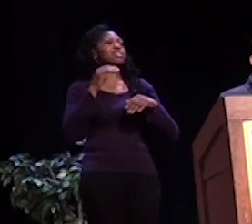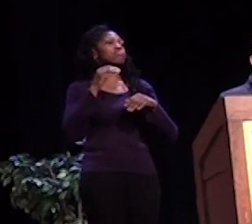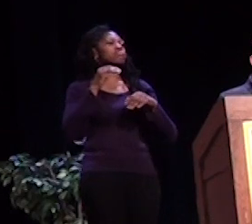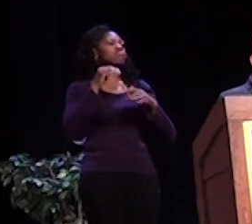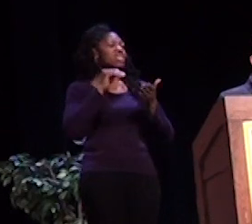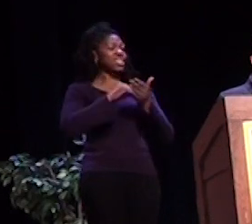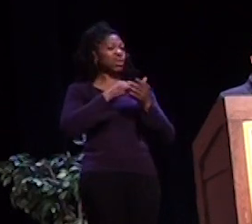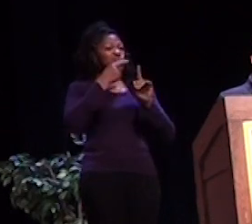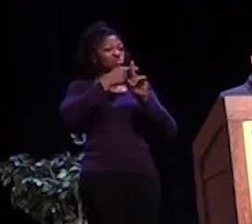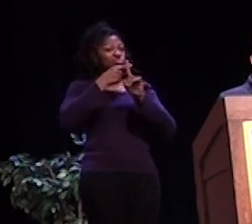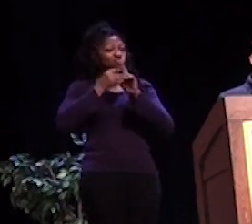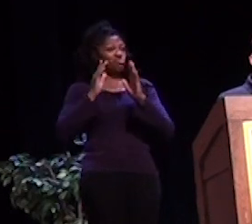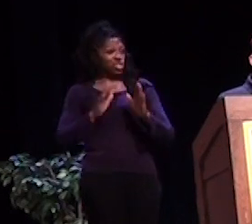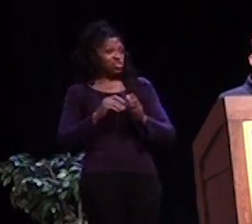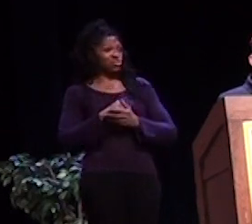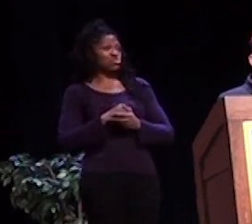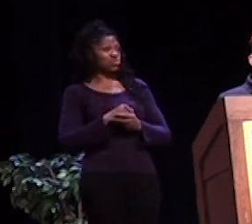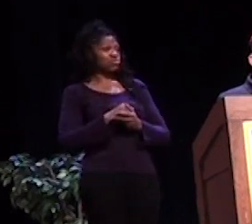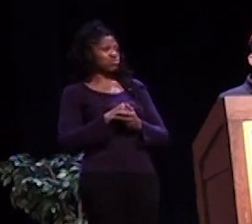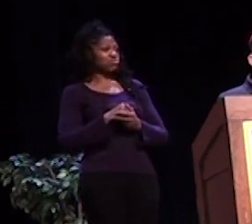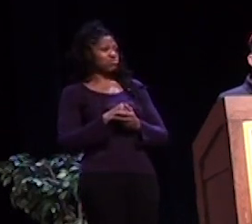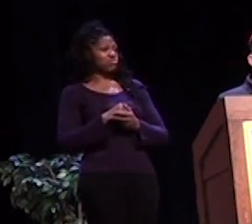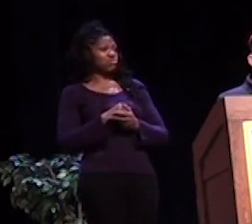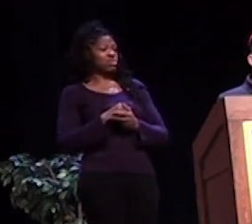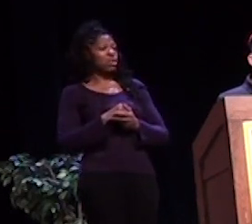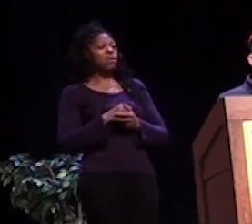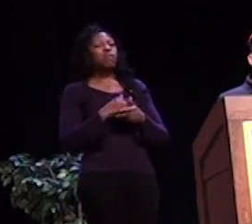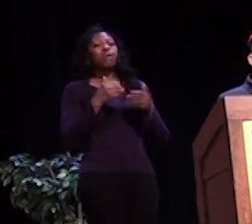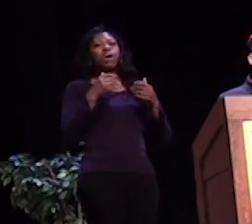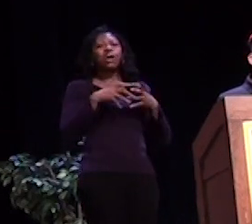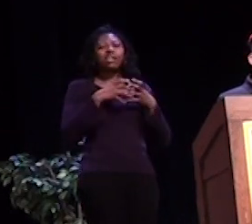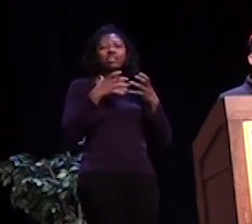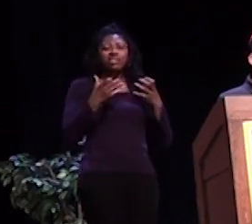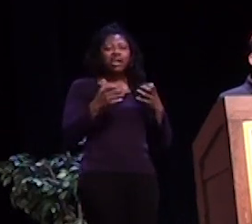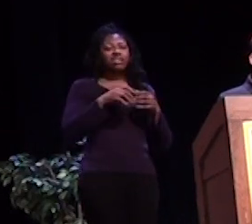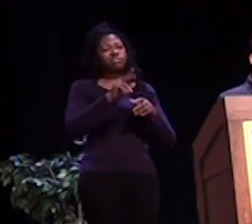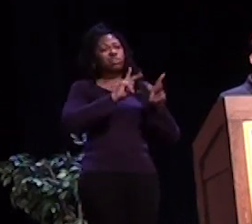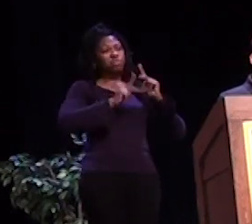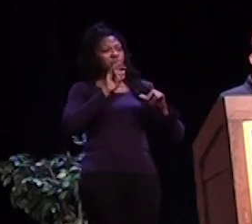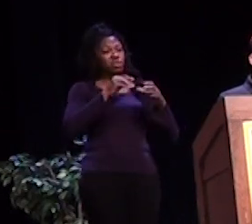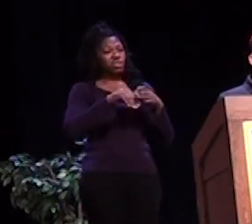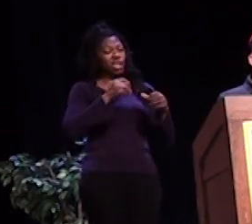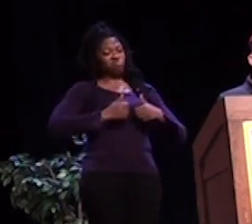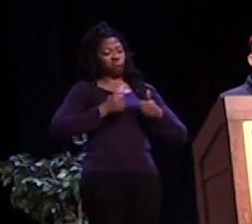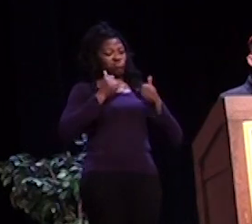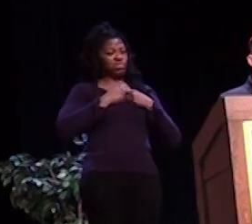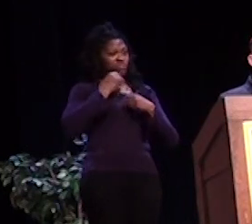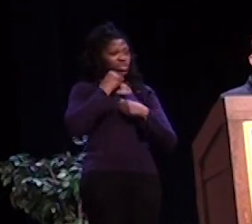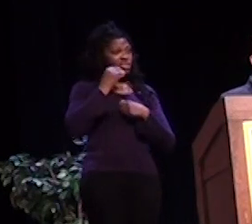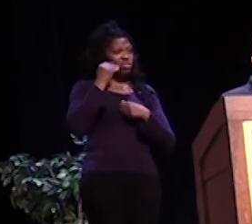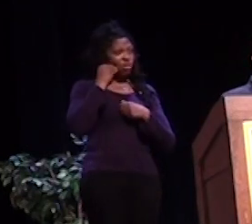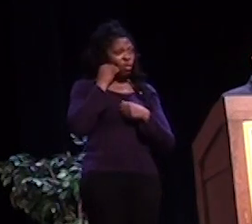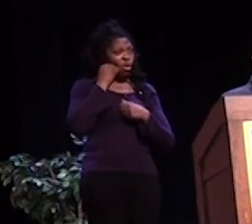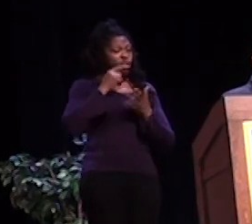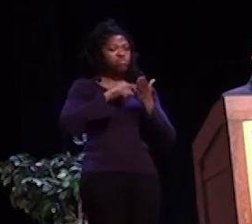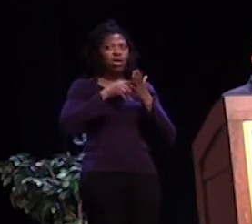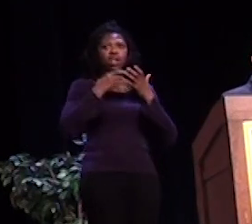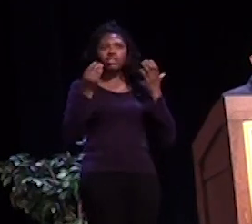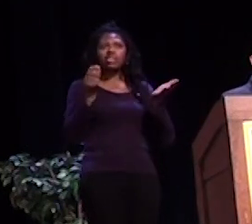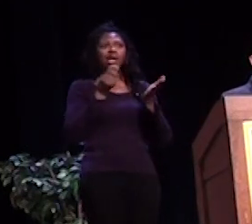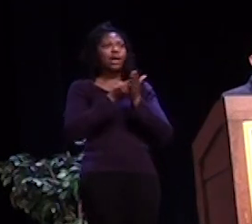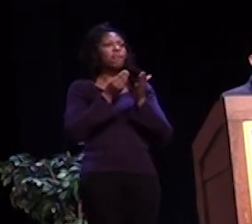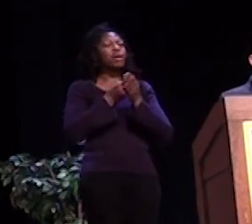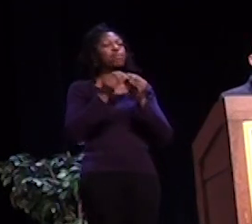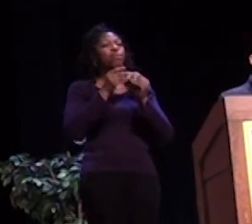households. 1 in 4 District 2 households spend a majority of their income on rent, which exceeds the Met standard no more than